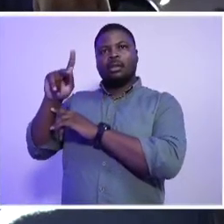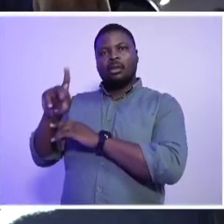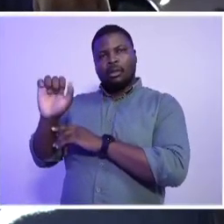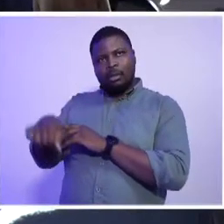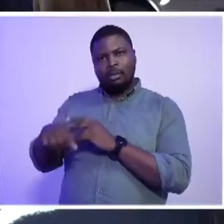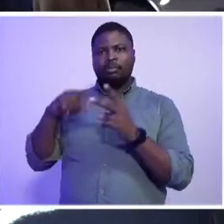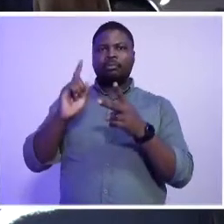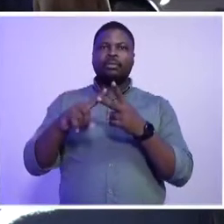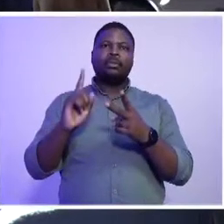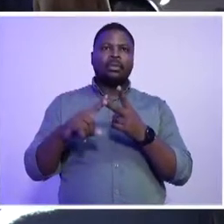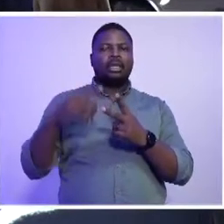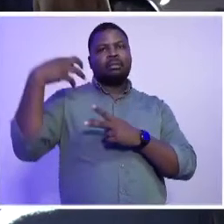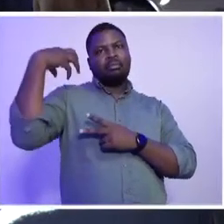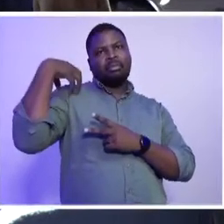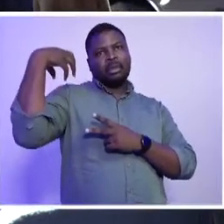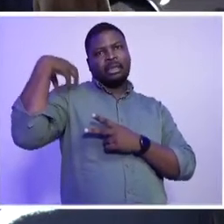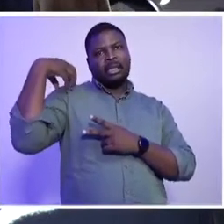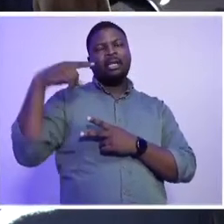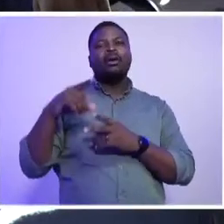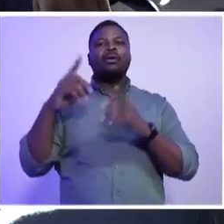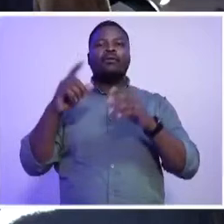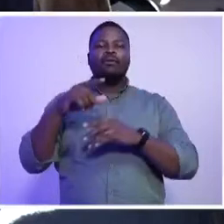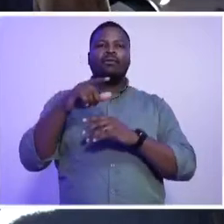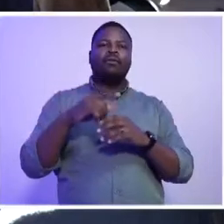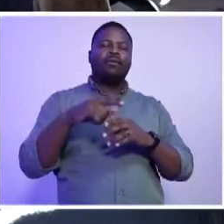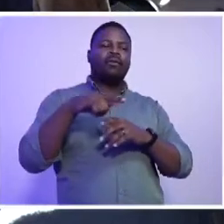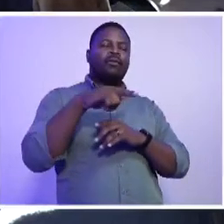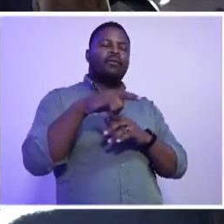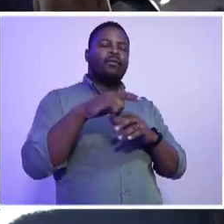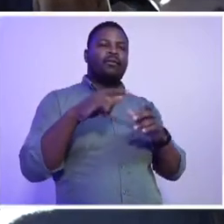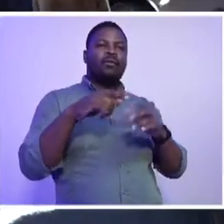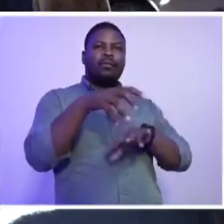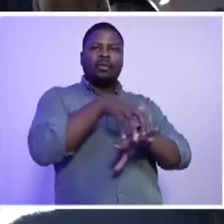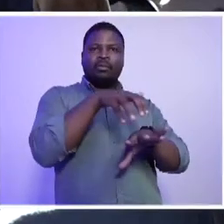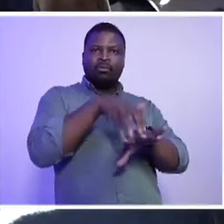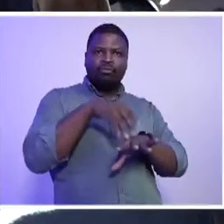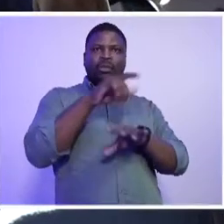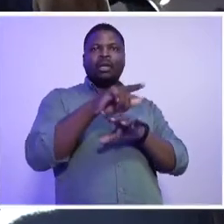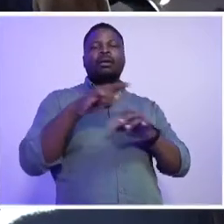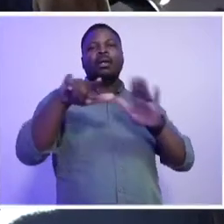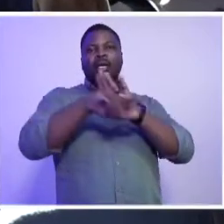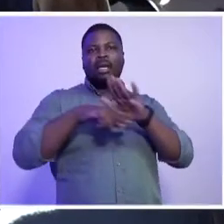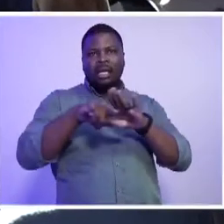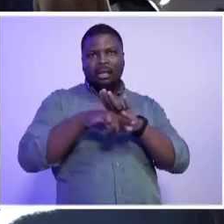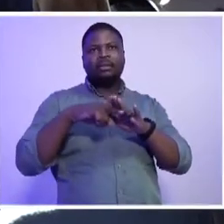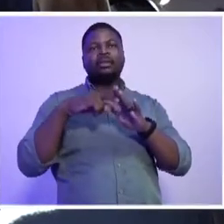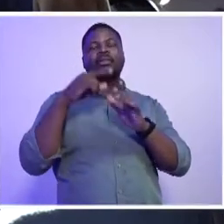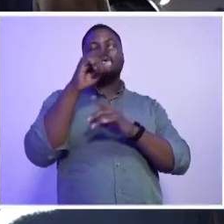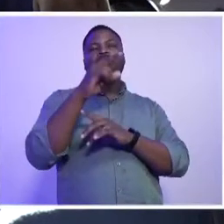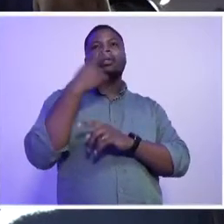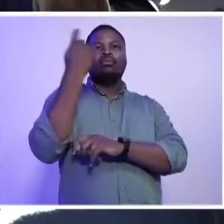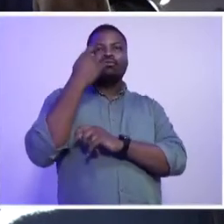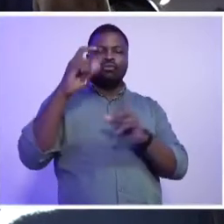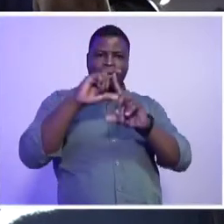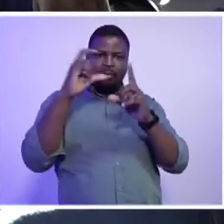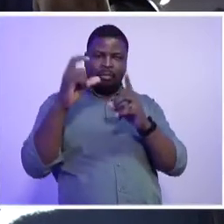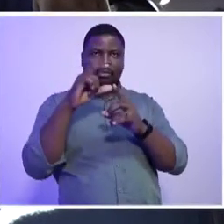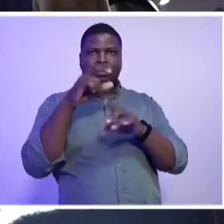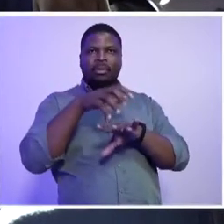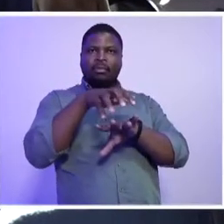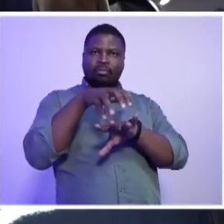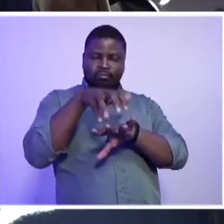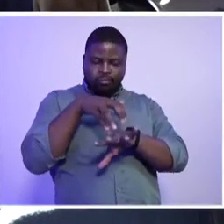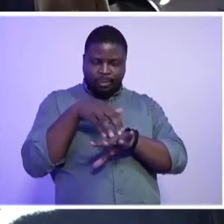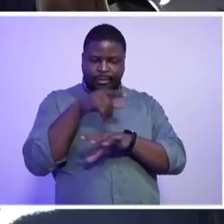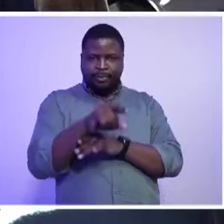of Agriculture, Land Reform and Rural Development, Minister Didiza, who affirmed the relevance and importance